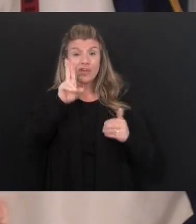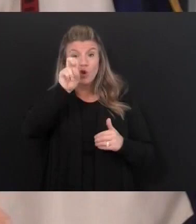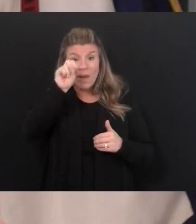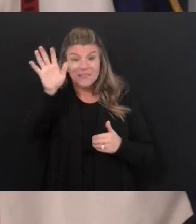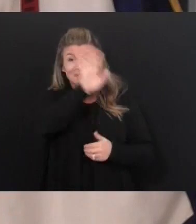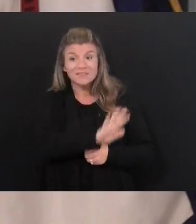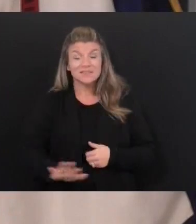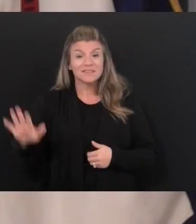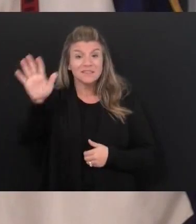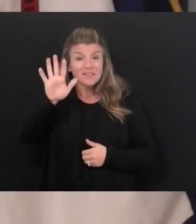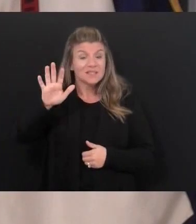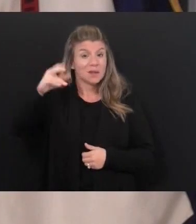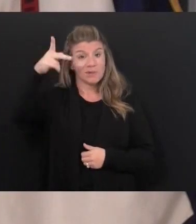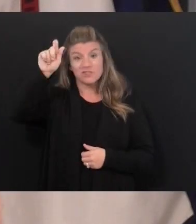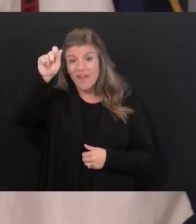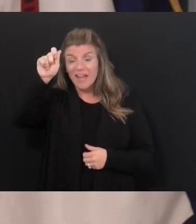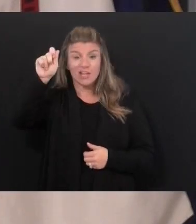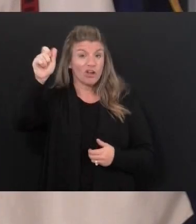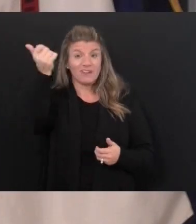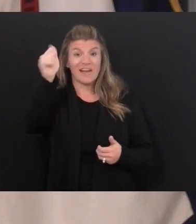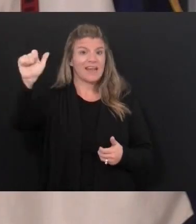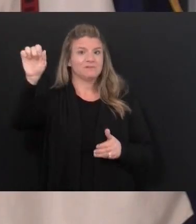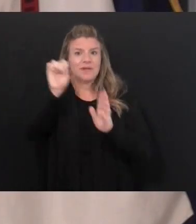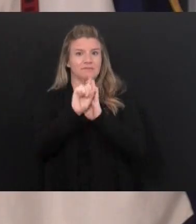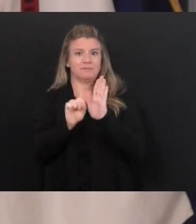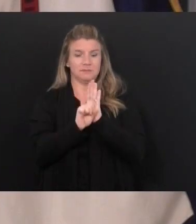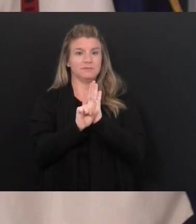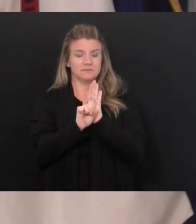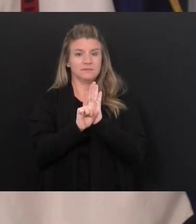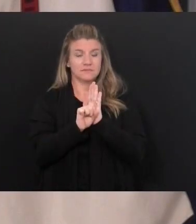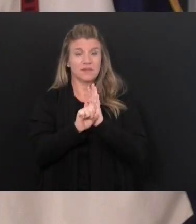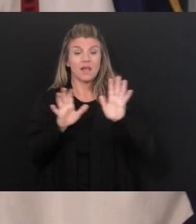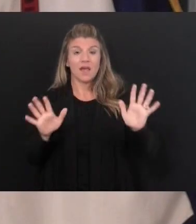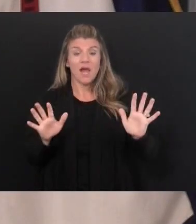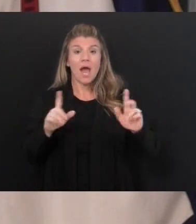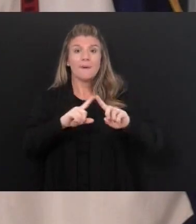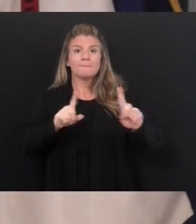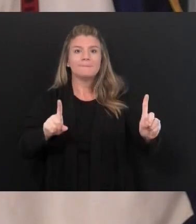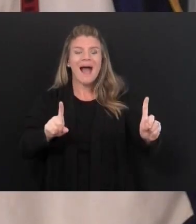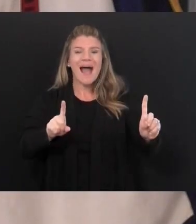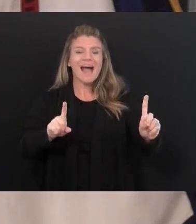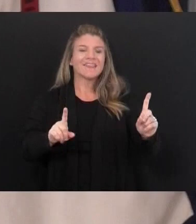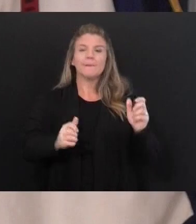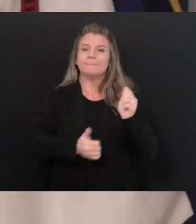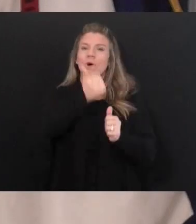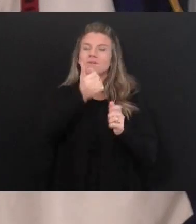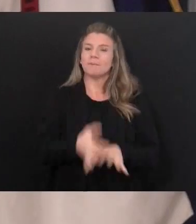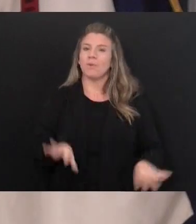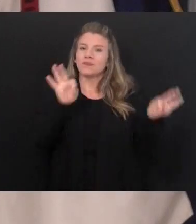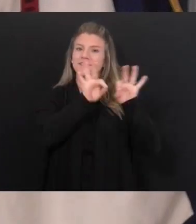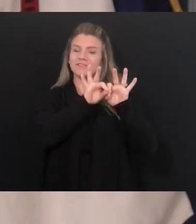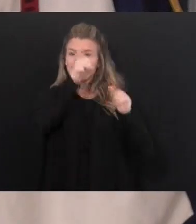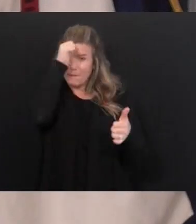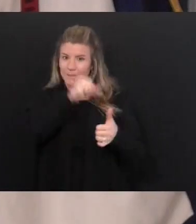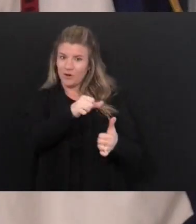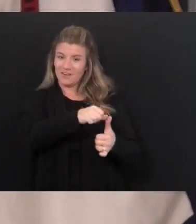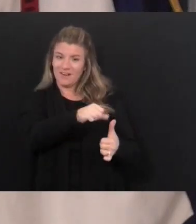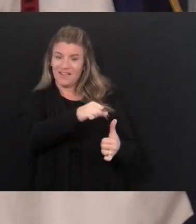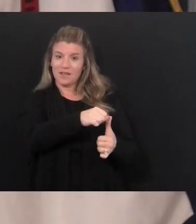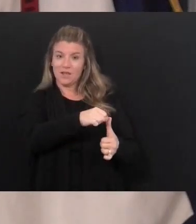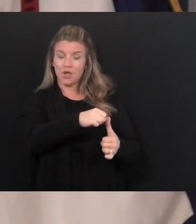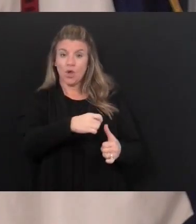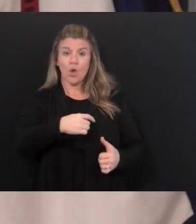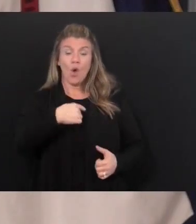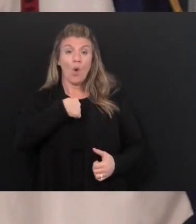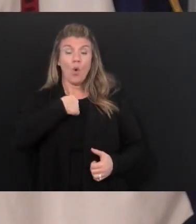U.S. or Pennsylvania or wherever it may be. But the real key is just this. We're just